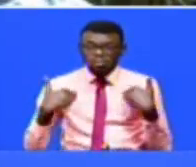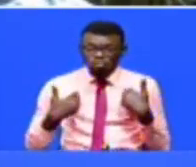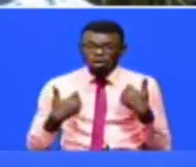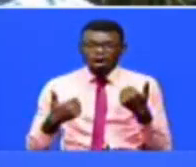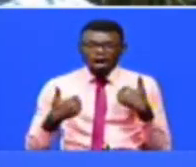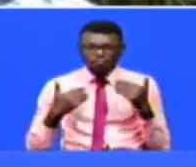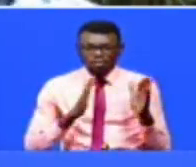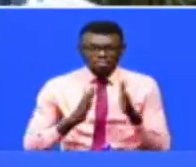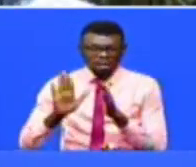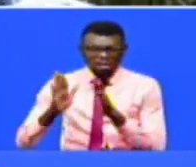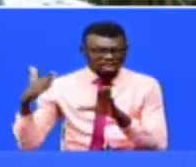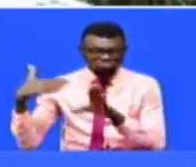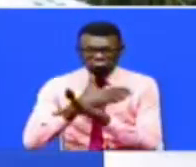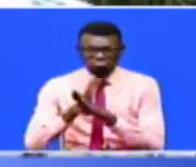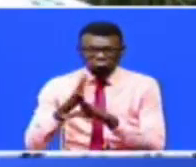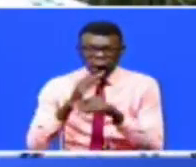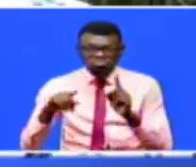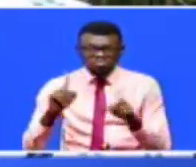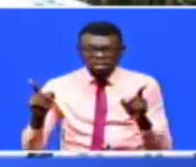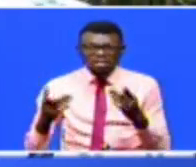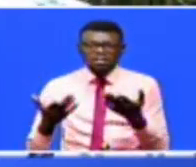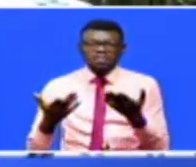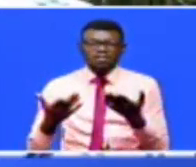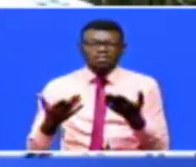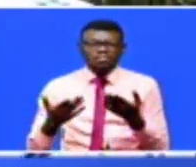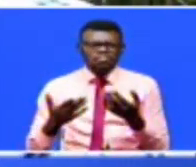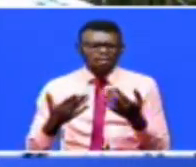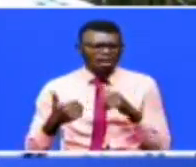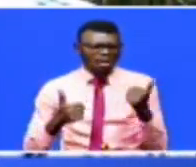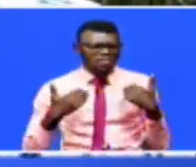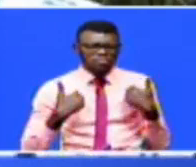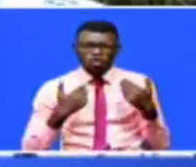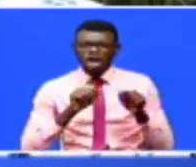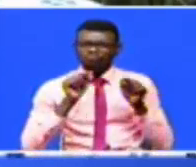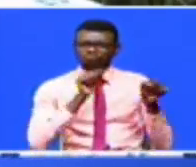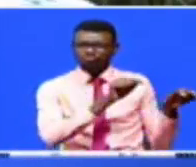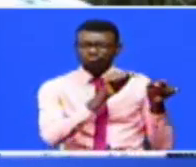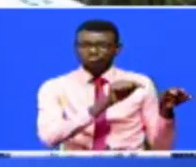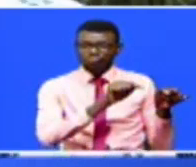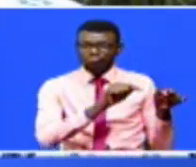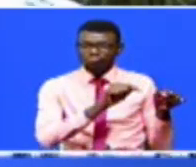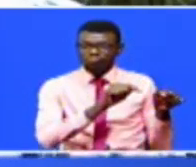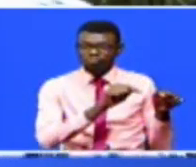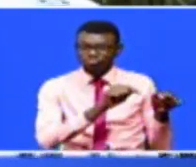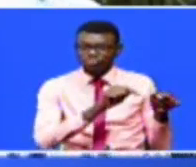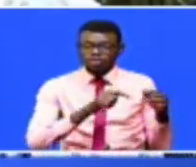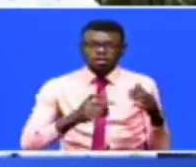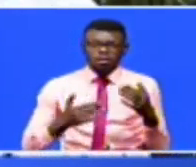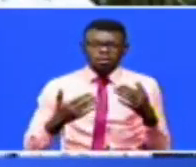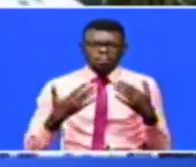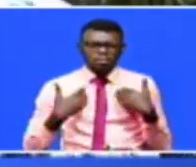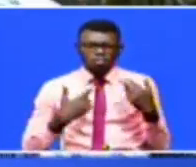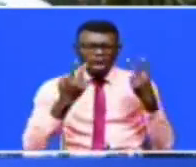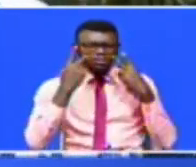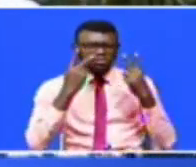something, but they want to make others look bad. They want to make certain people to be seen to be the ones